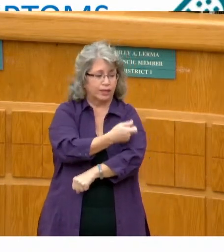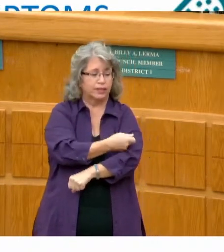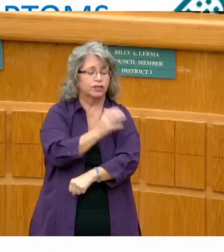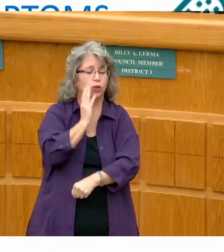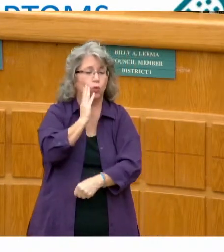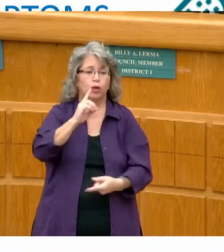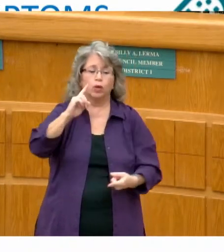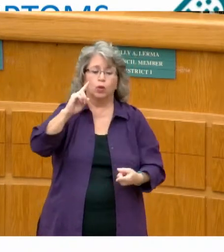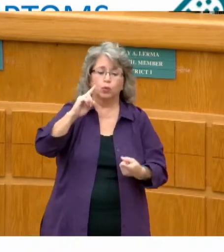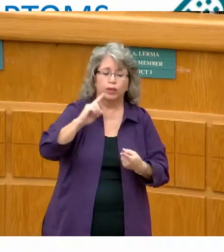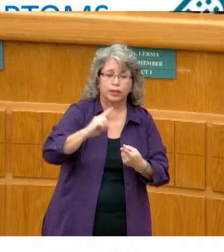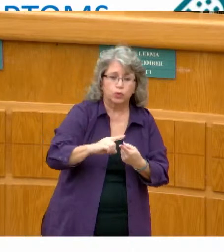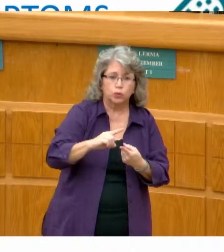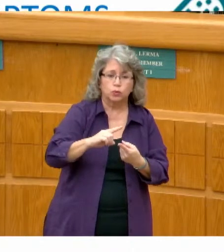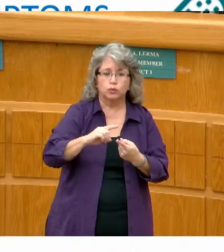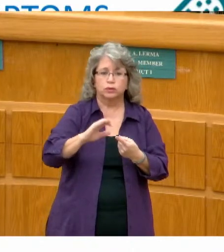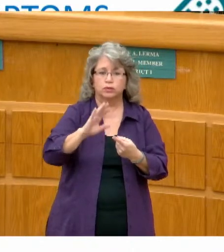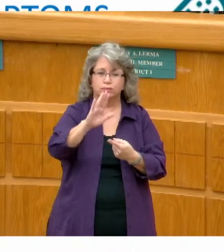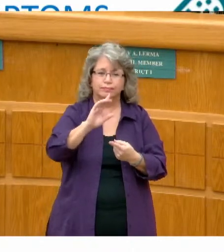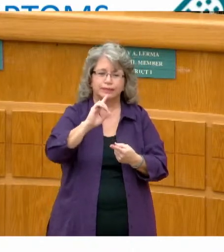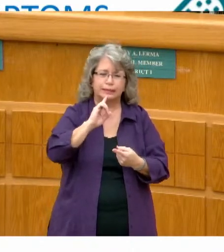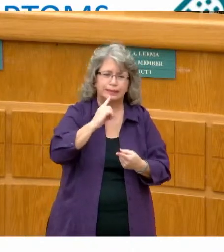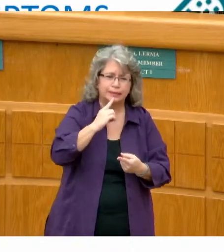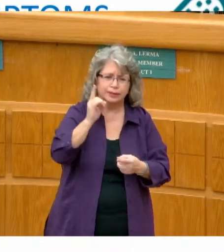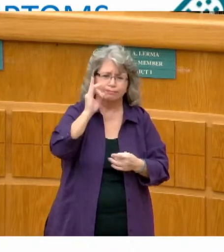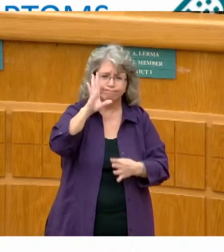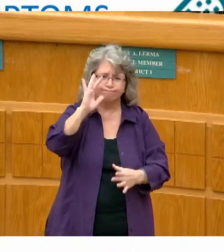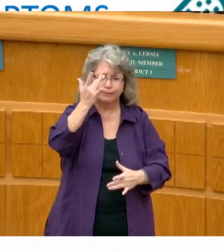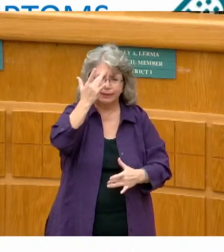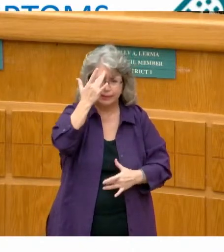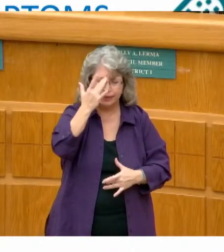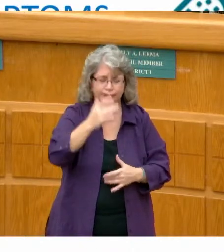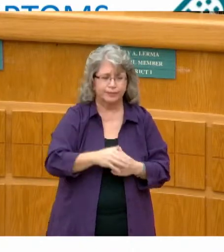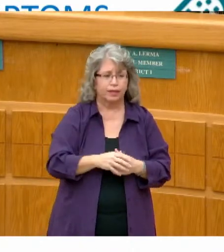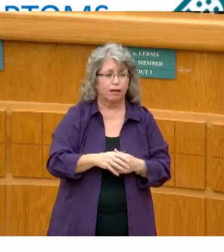from contracting COVID, especially if you get that booster shot.